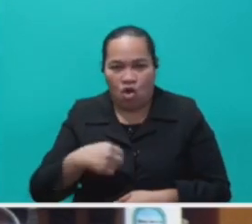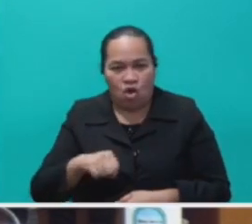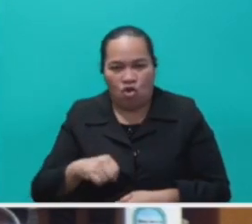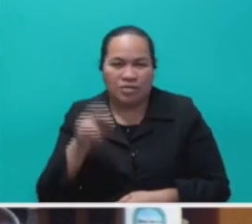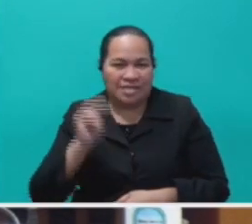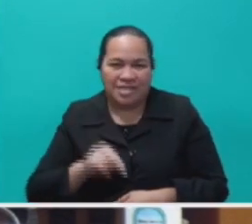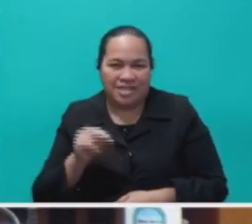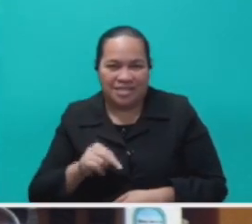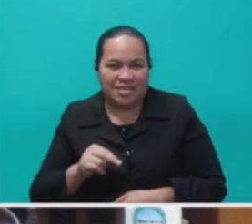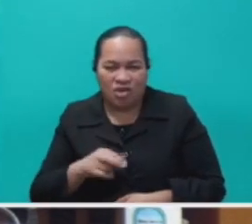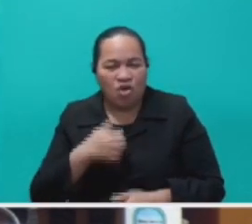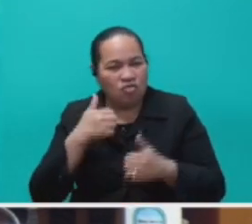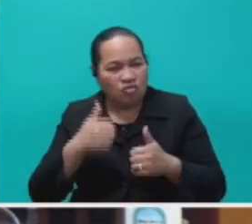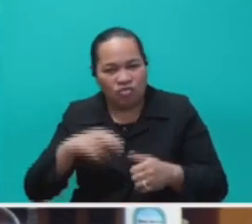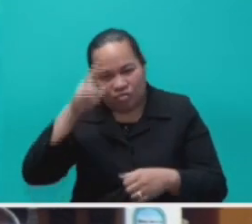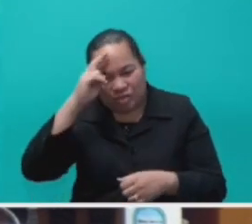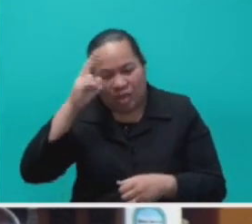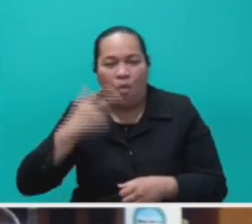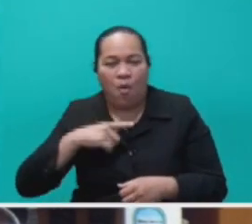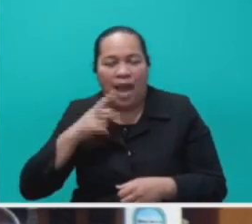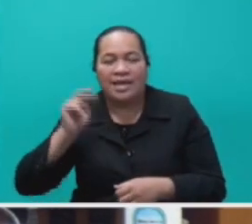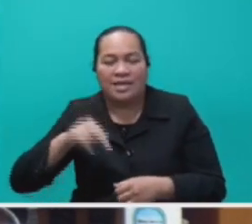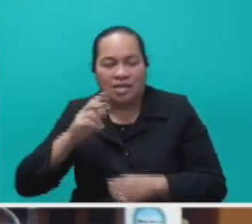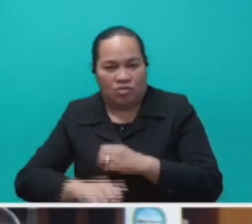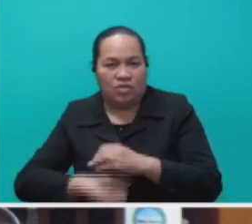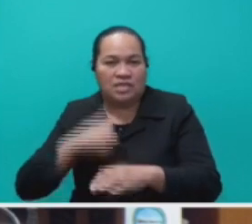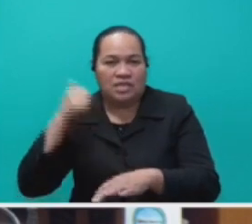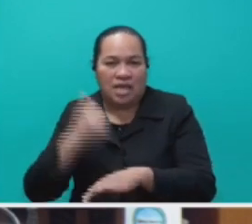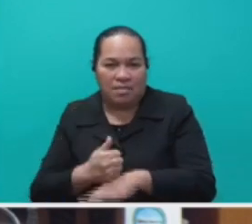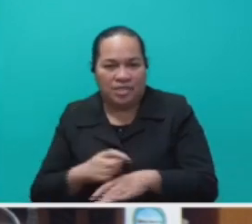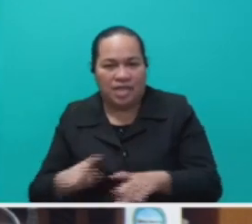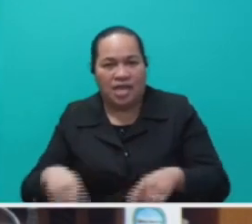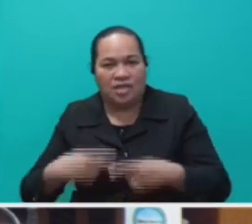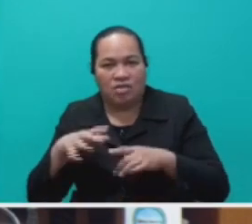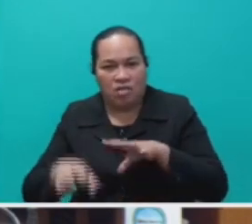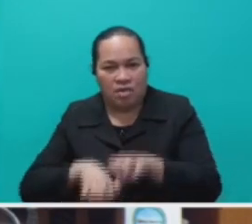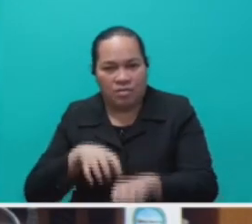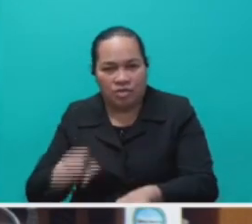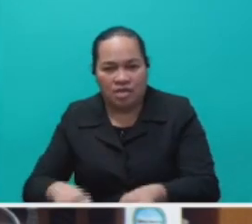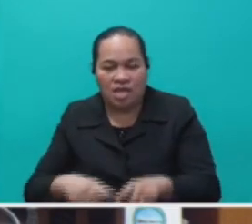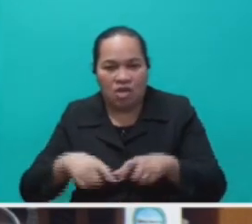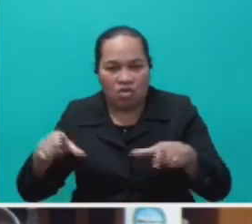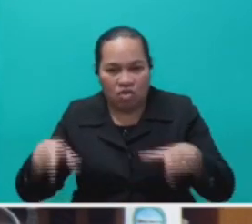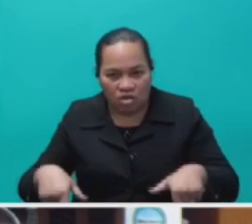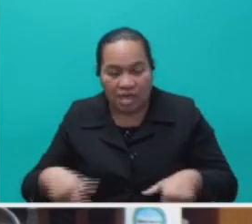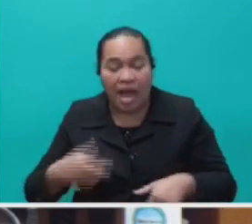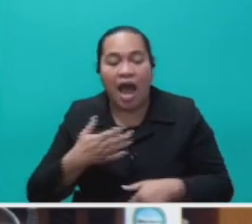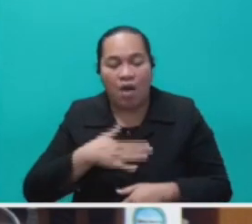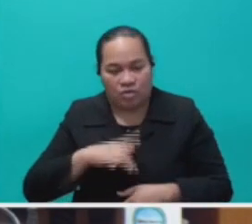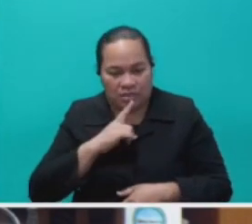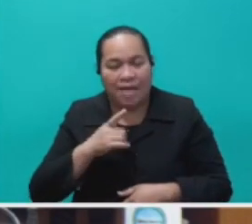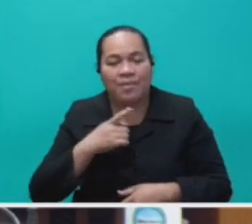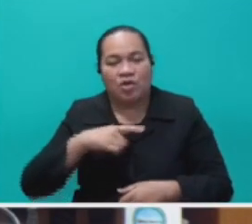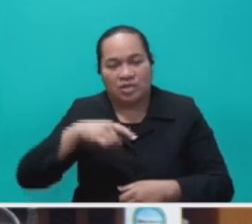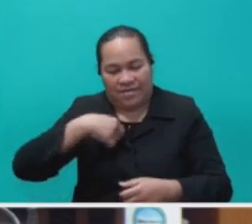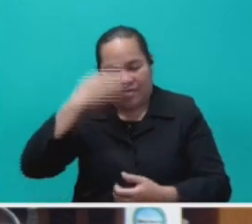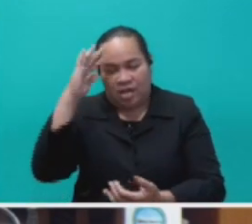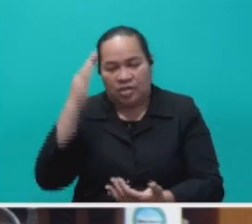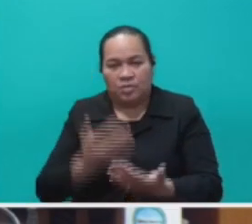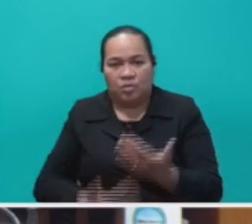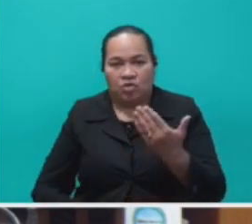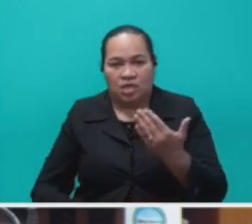justification for the establishment of anti-corruption division of the courts. and I say this out of experience, Mr. Speaker,